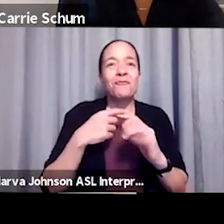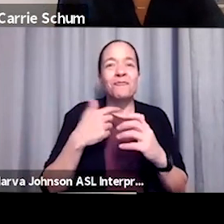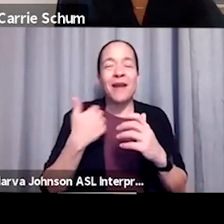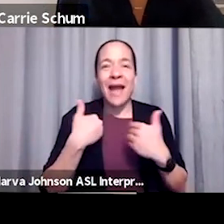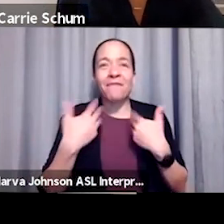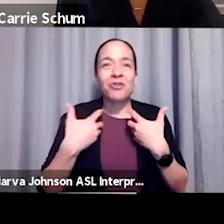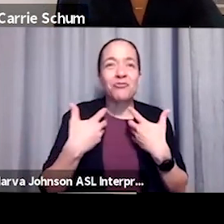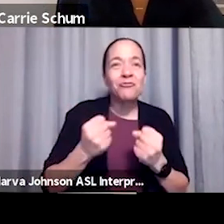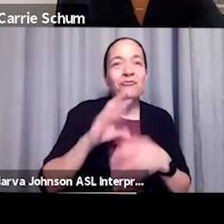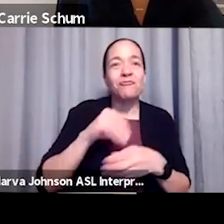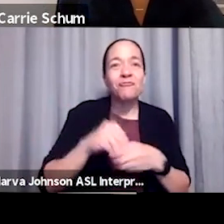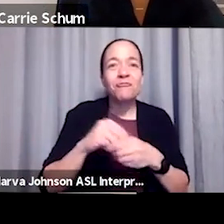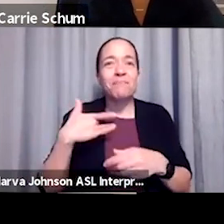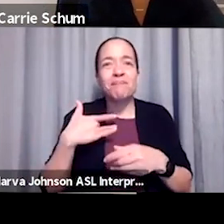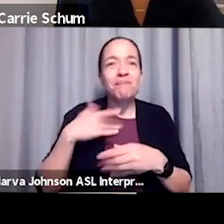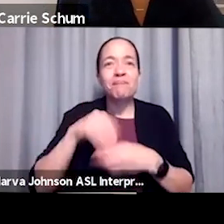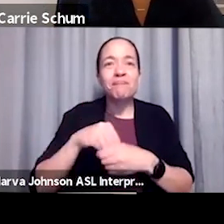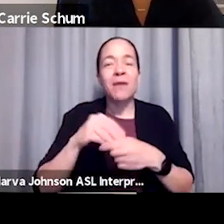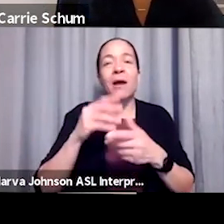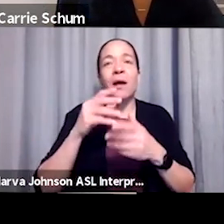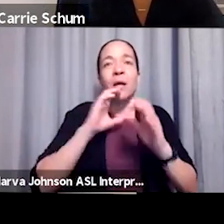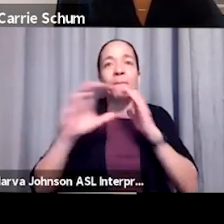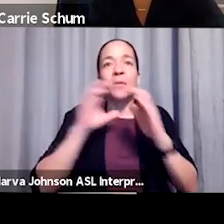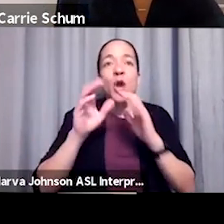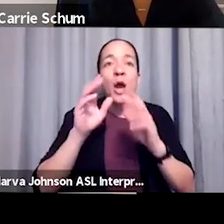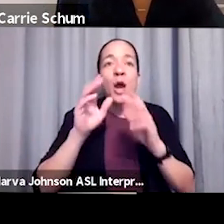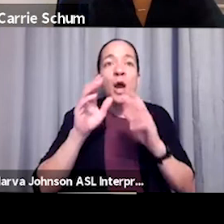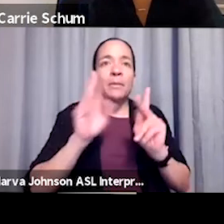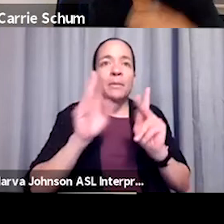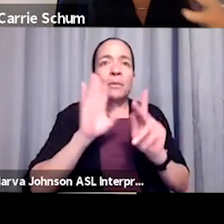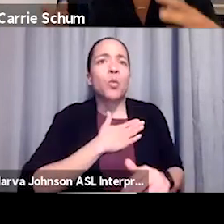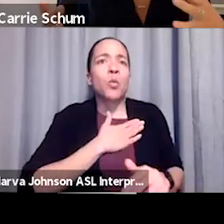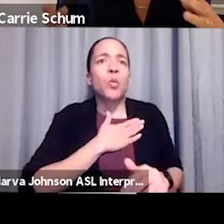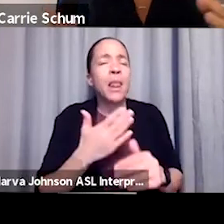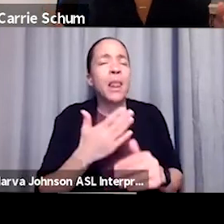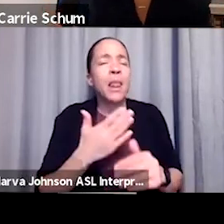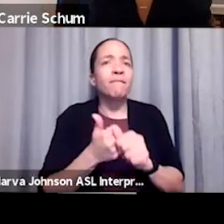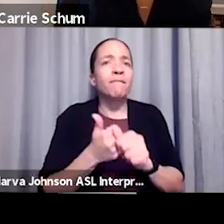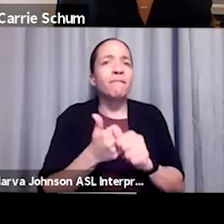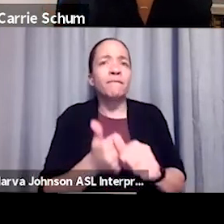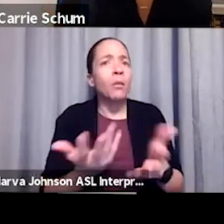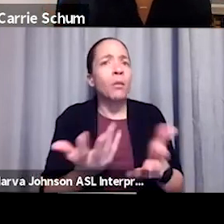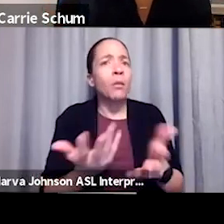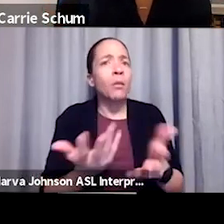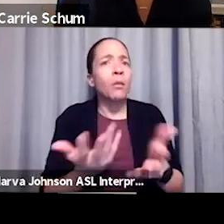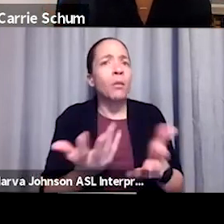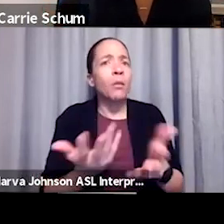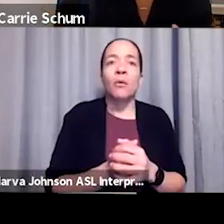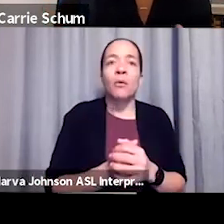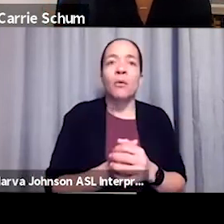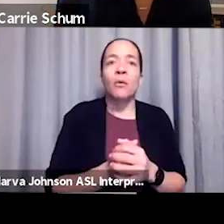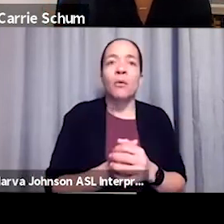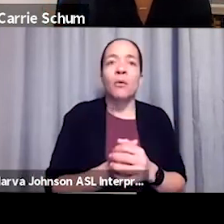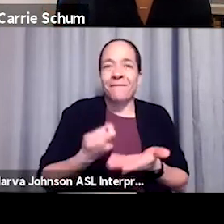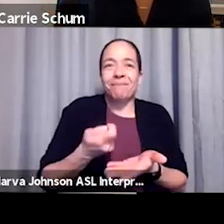our communication, the more you will see people follow it. That's always, you've got your many axes of communication. You've got your message,